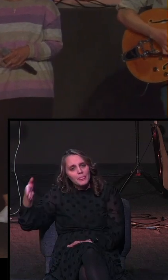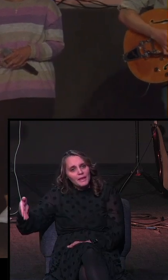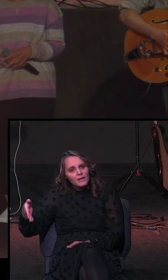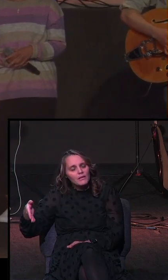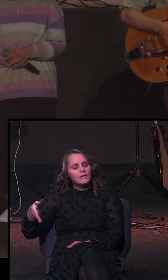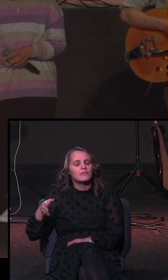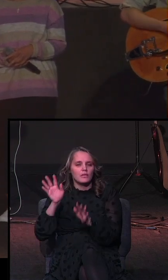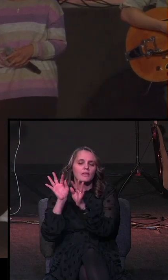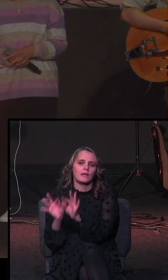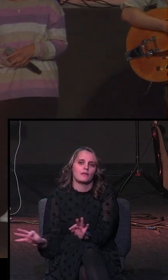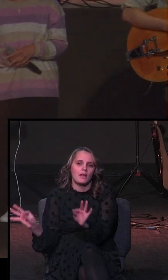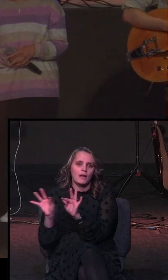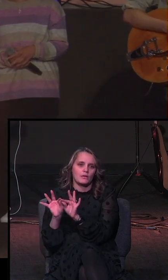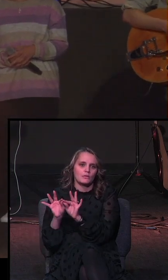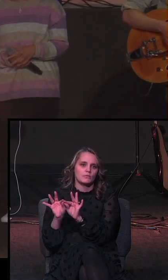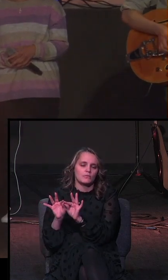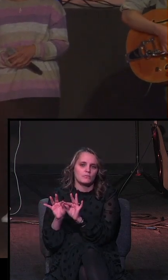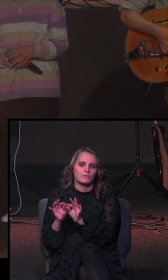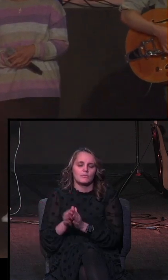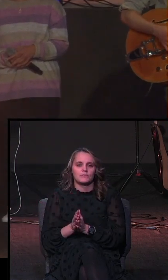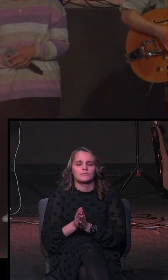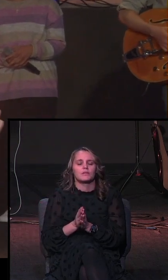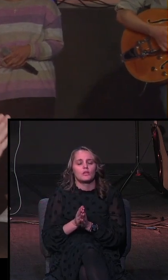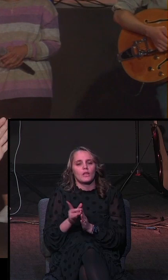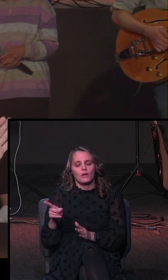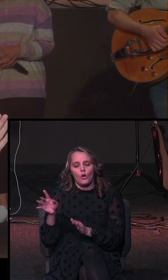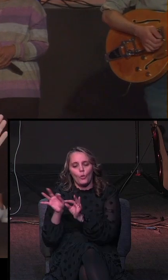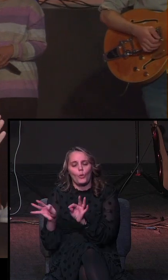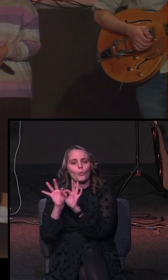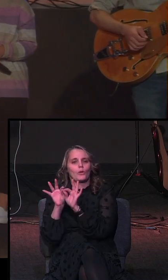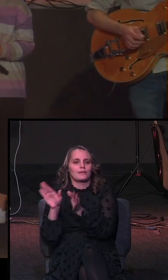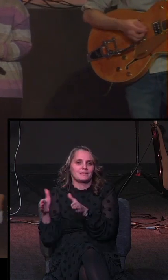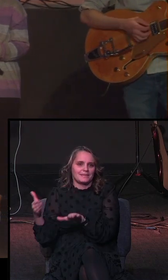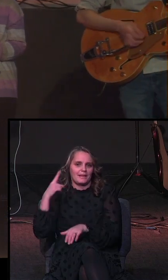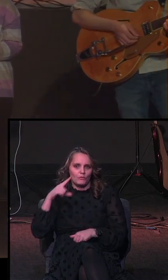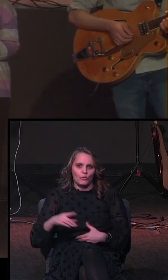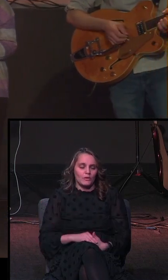for. If you don't get that, you don't get anything that I'm about.